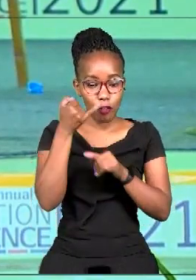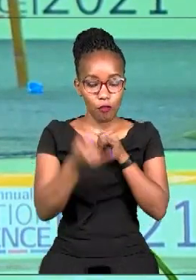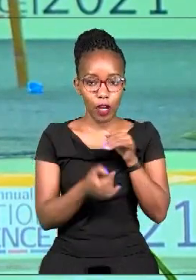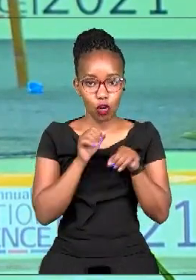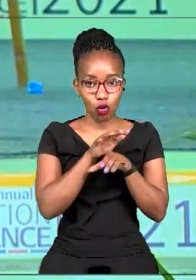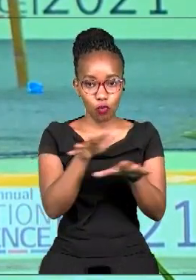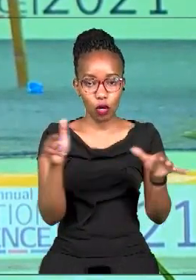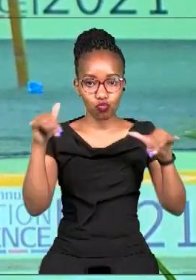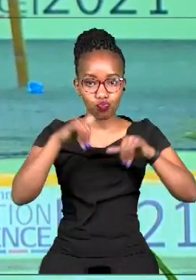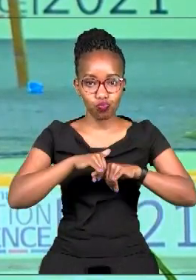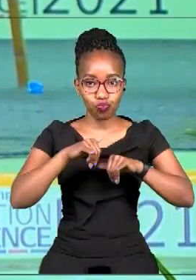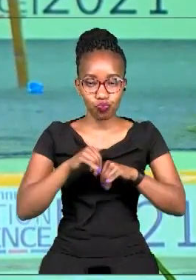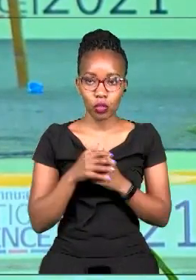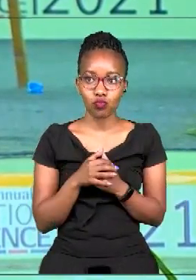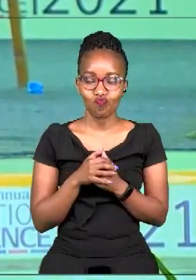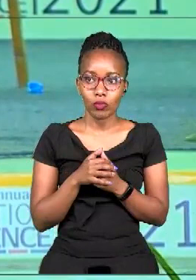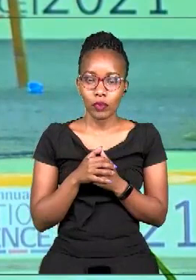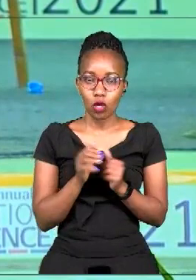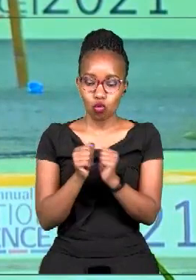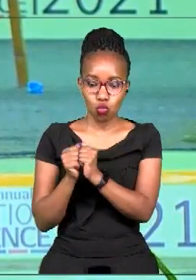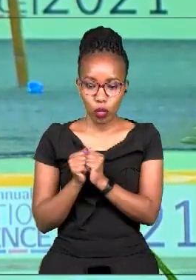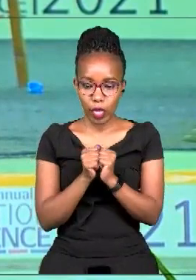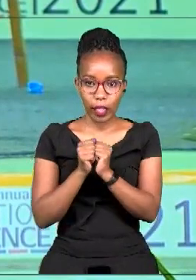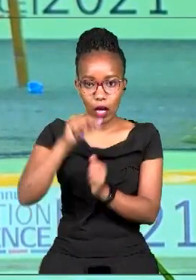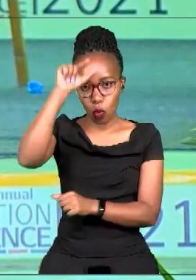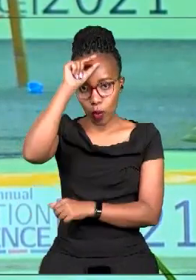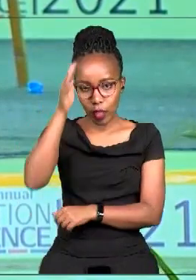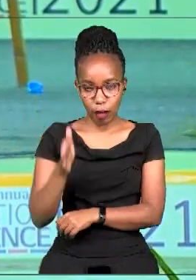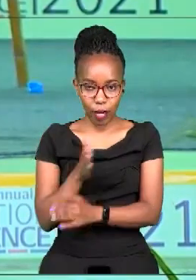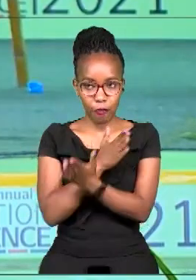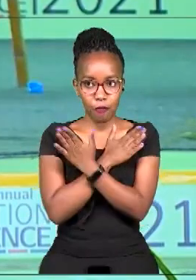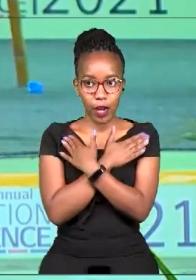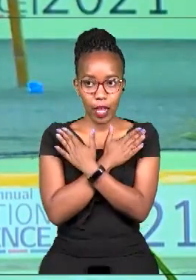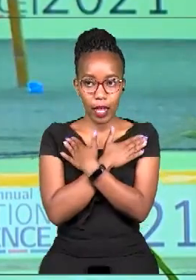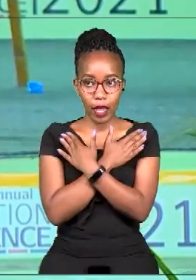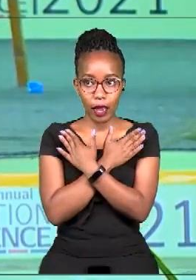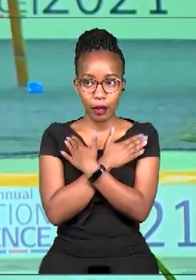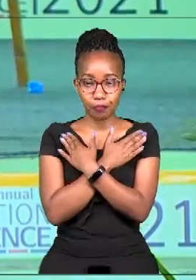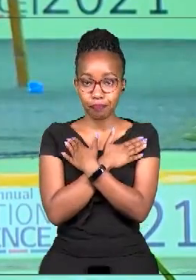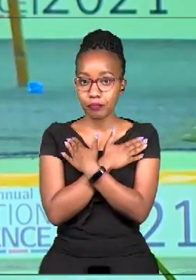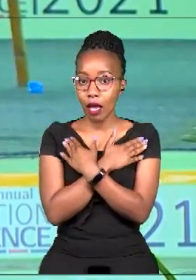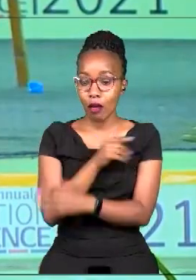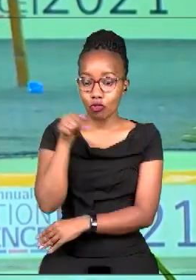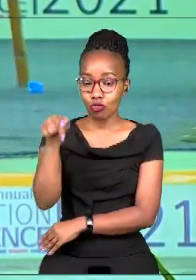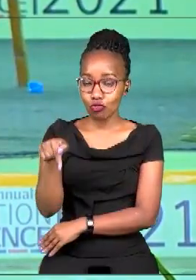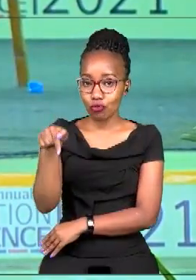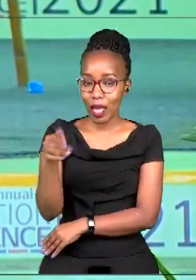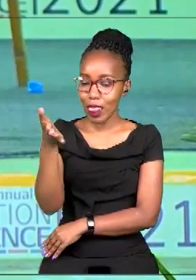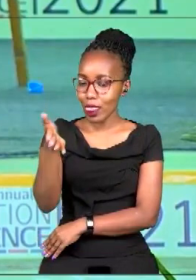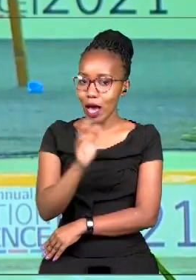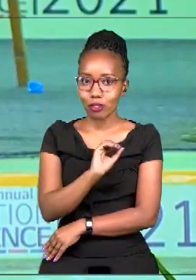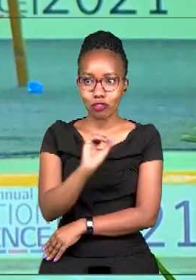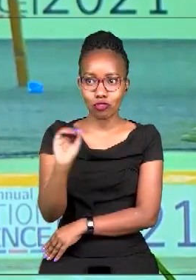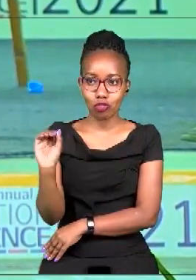conference, but it is expected he'll be accompanied by governors allied to him, who today snubbed these conferences are physically attended by his